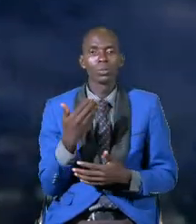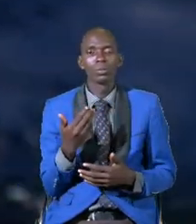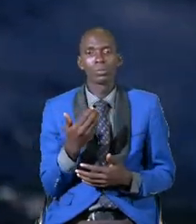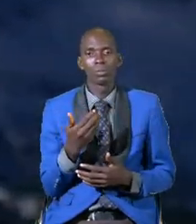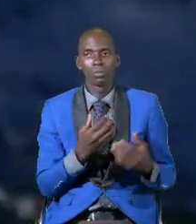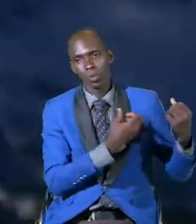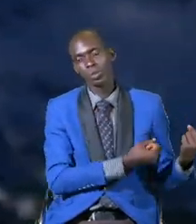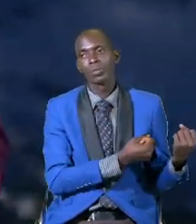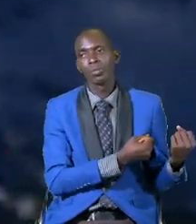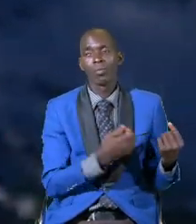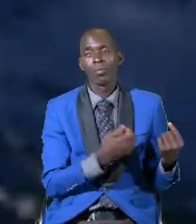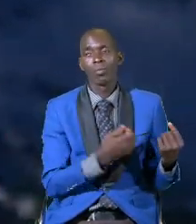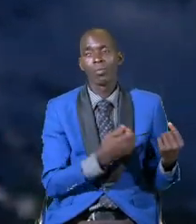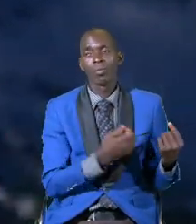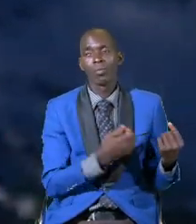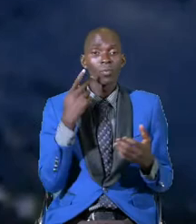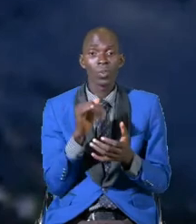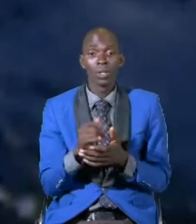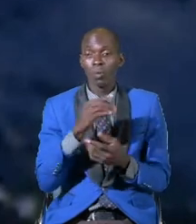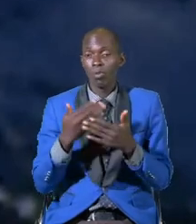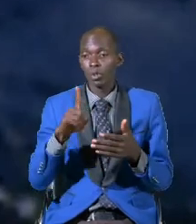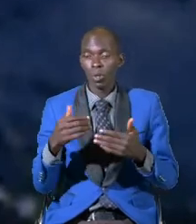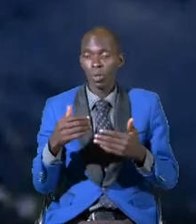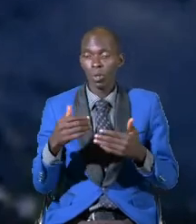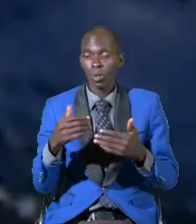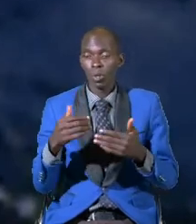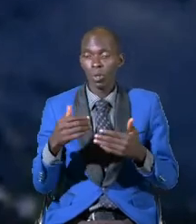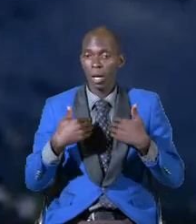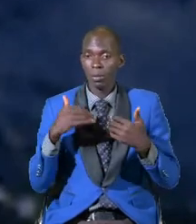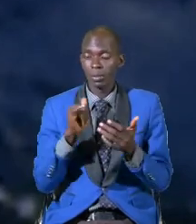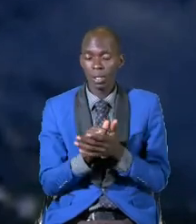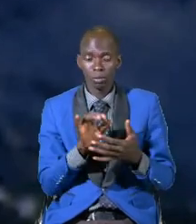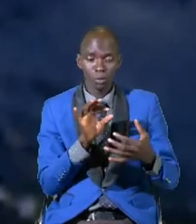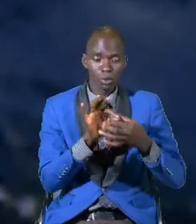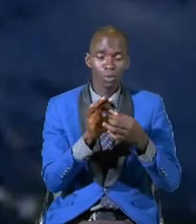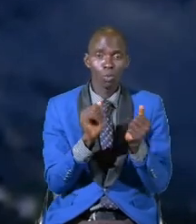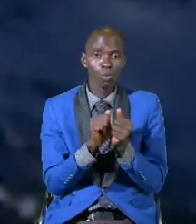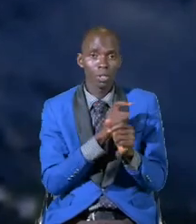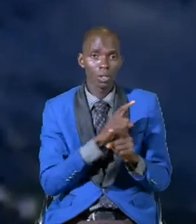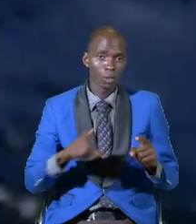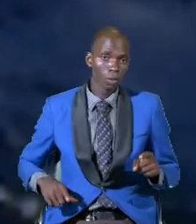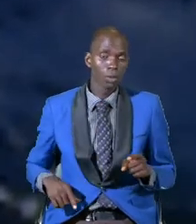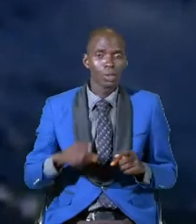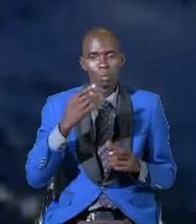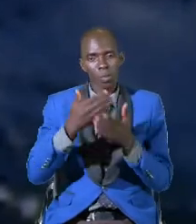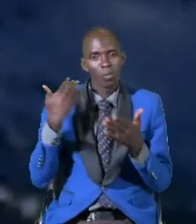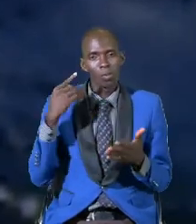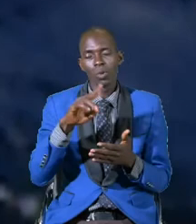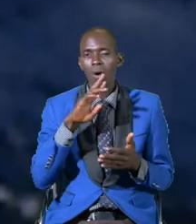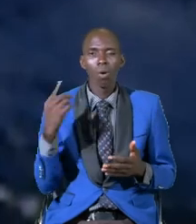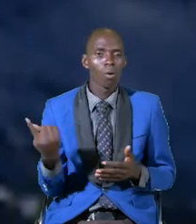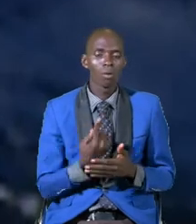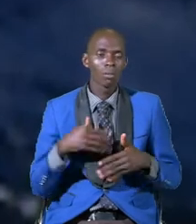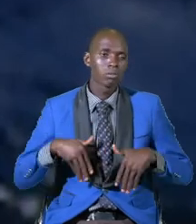made that connection with the Lord, you always get fed up, always get tired, always get, you know,